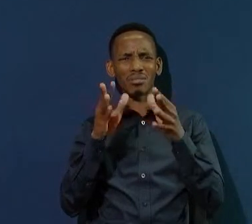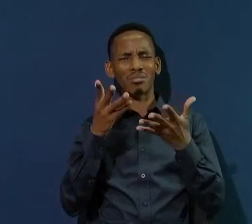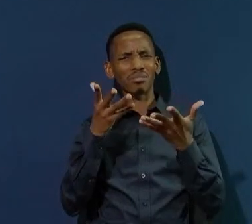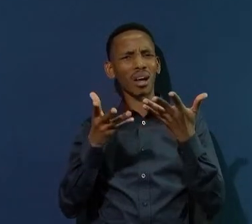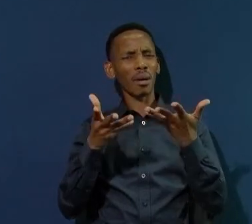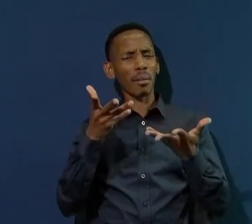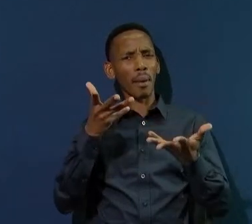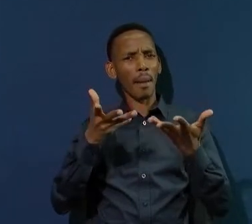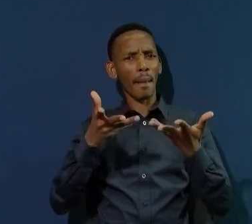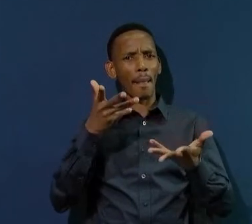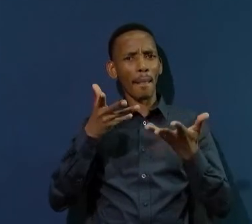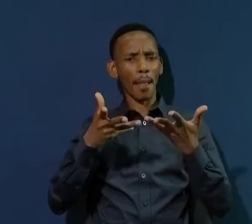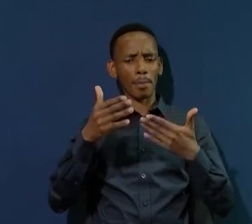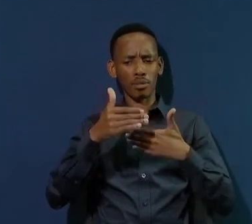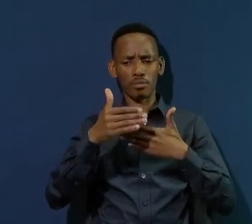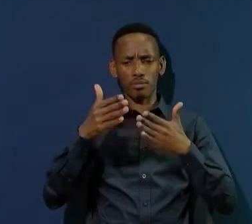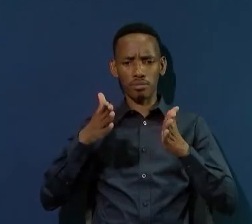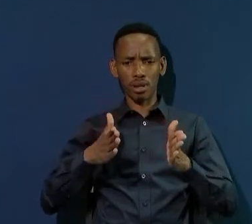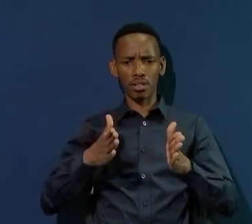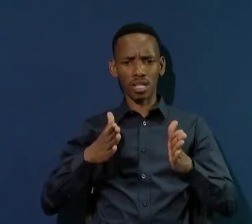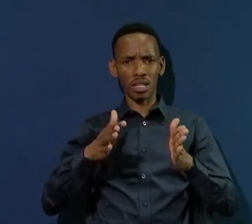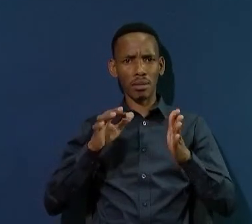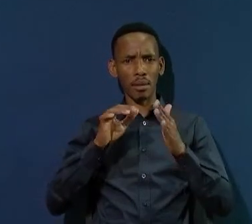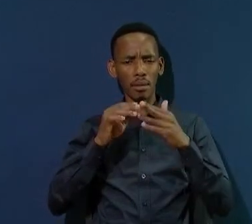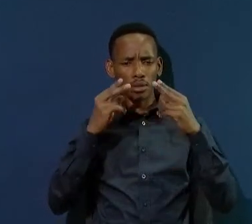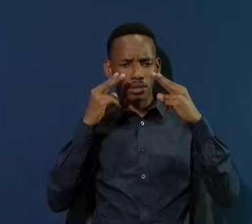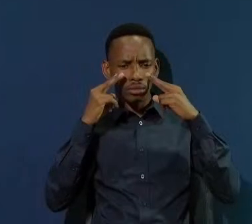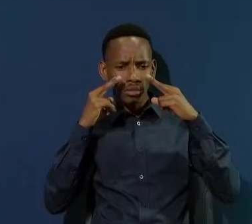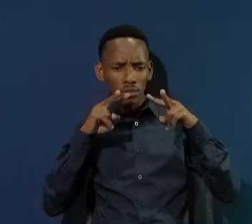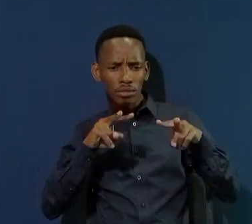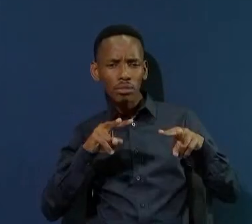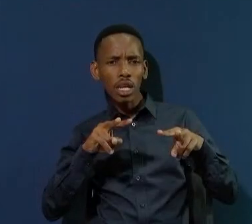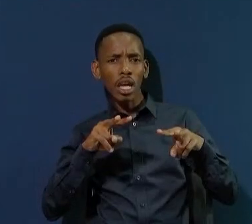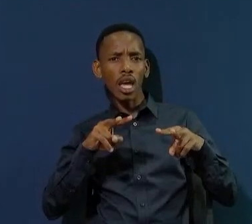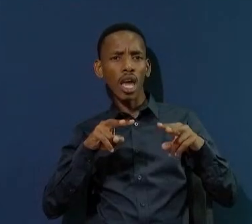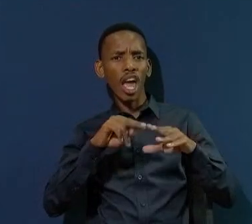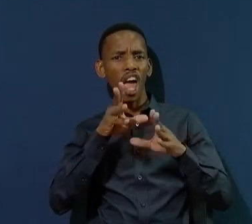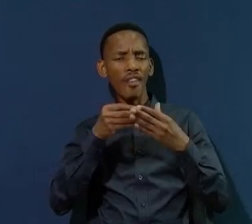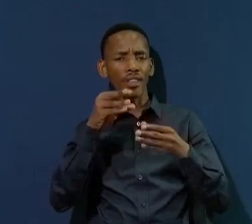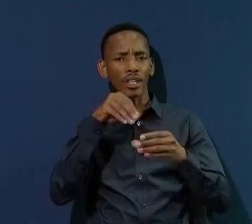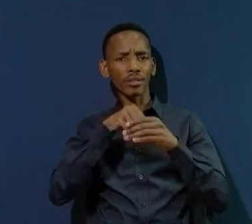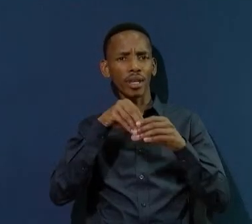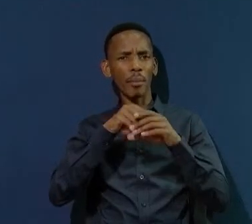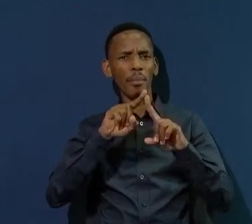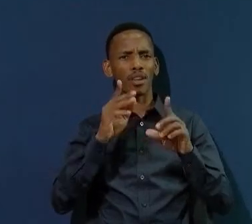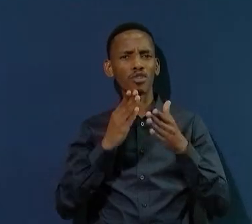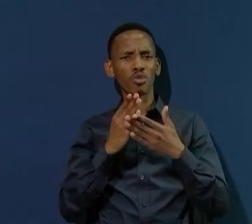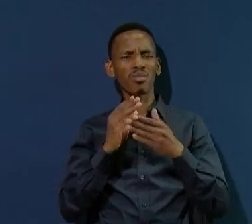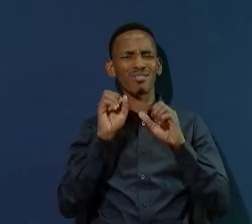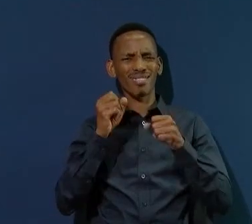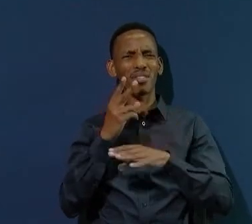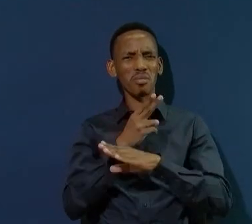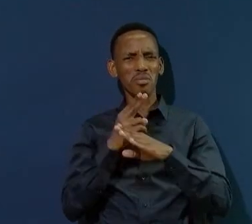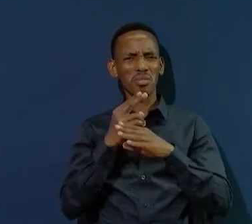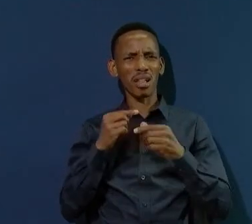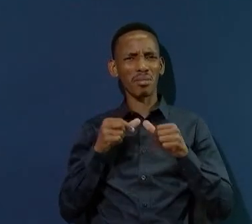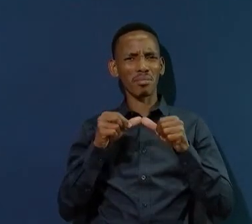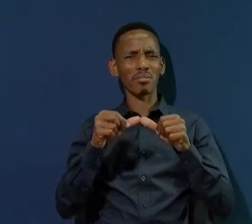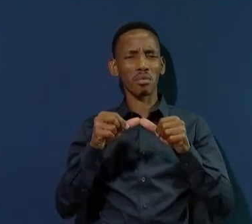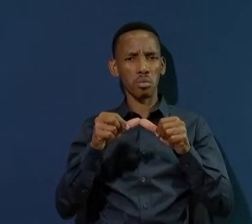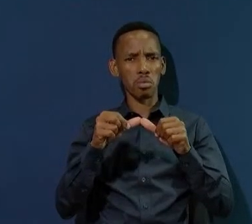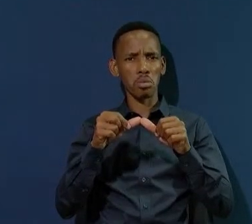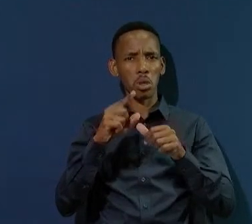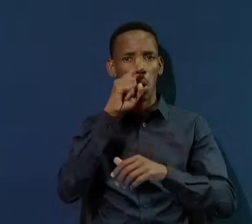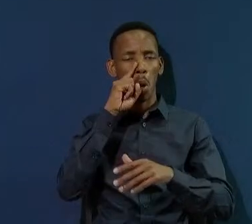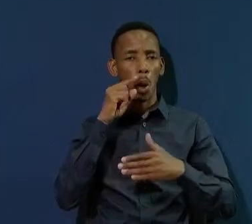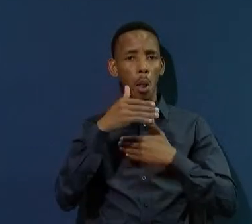gongwe mabox ya e nna ile gore motho a ka bonna mo gone a bonna se se mo teng ga one. aren't these some of the